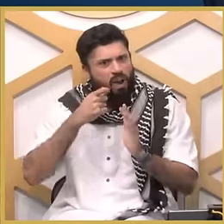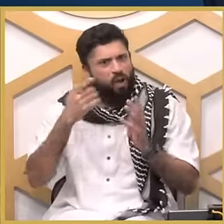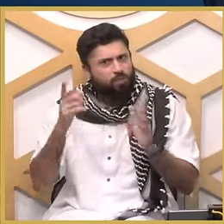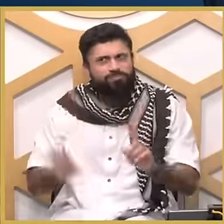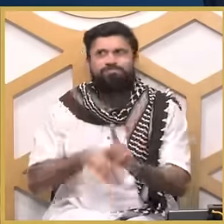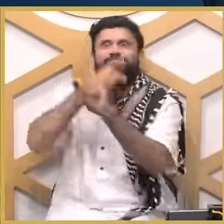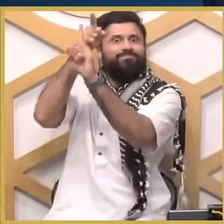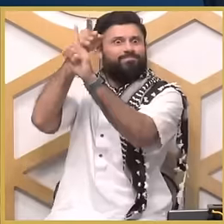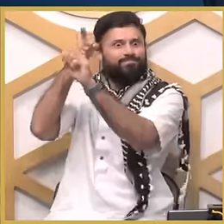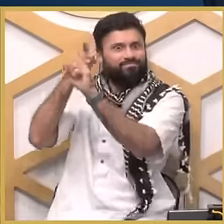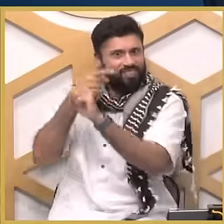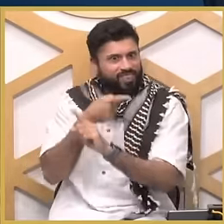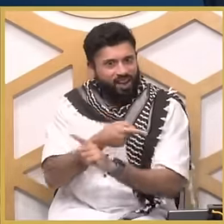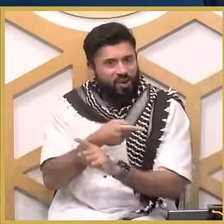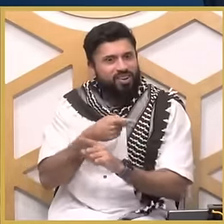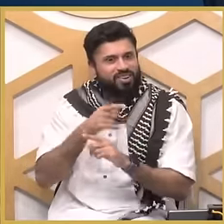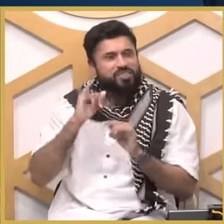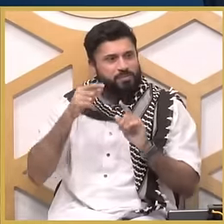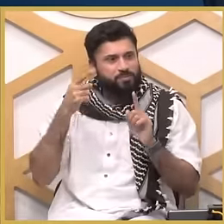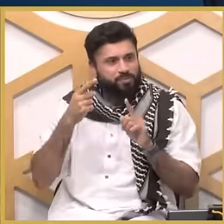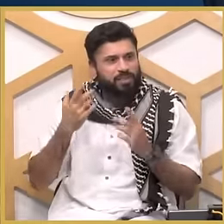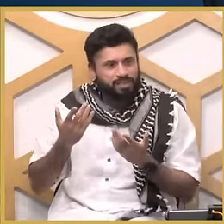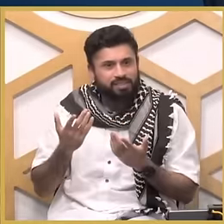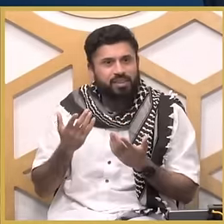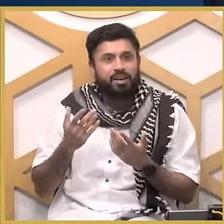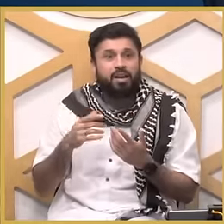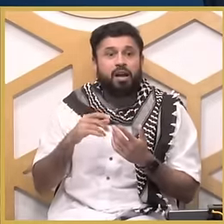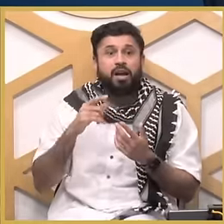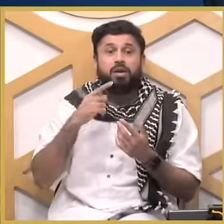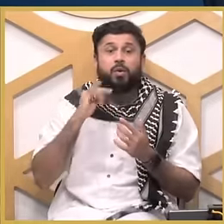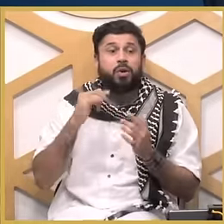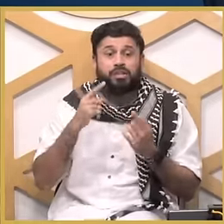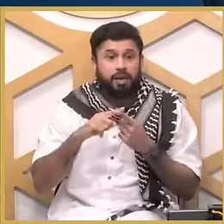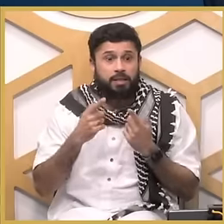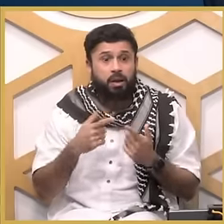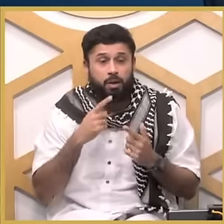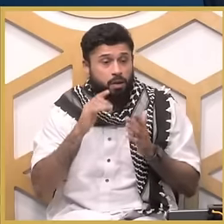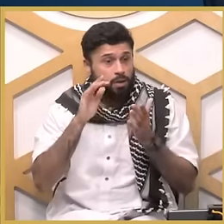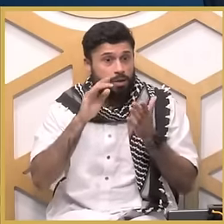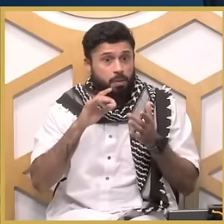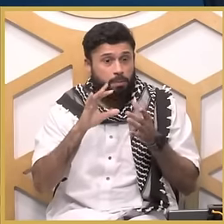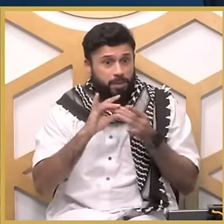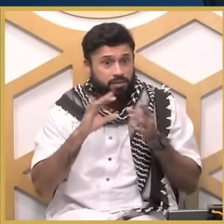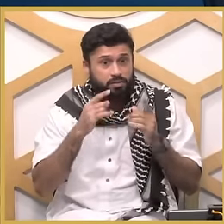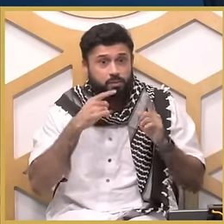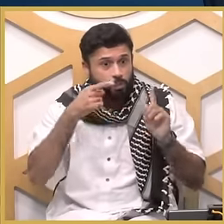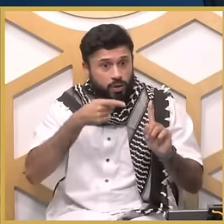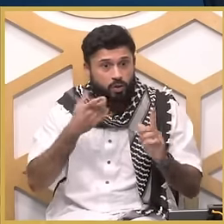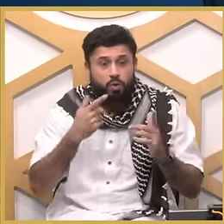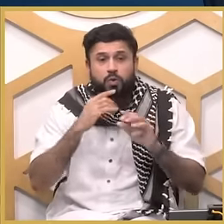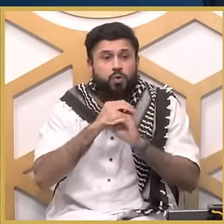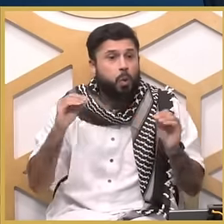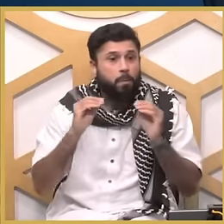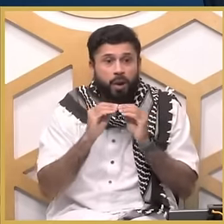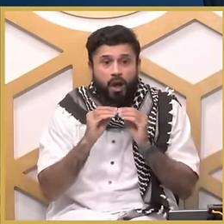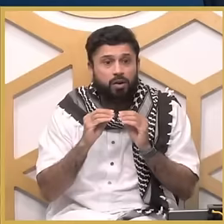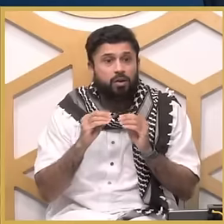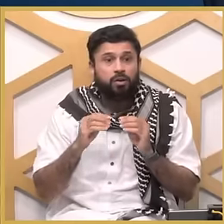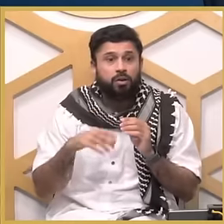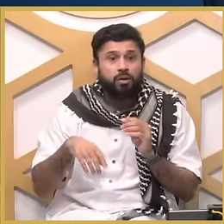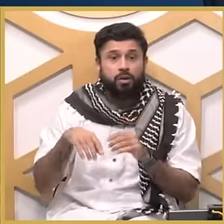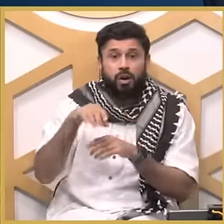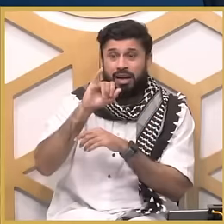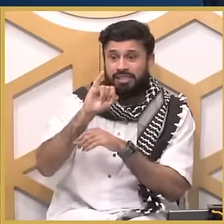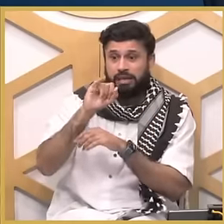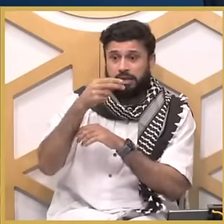ihsan, out of the realm of iman, then they will be basically the biggest losers. And he